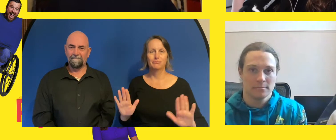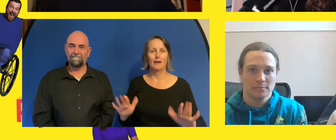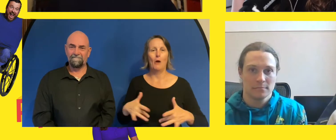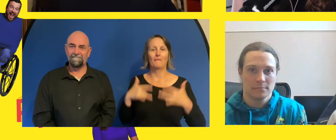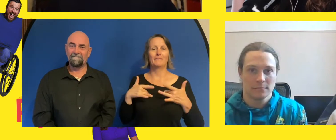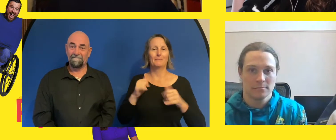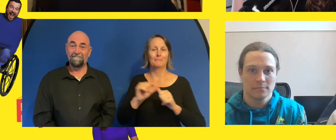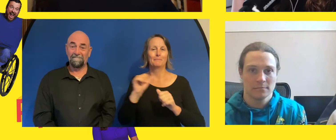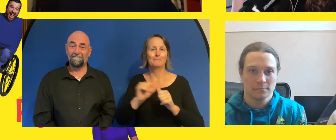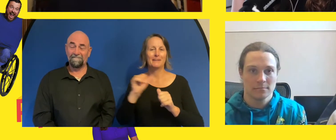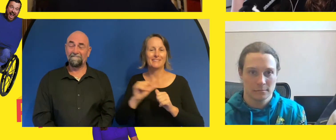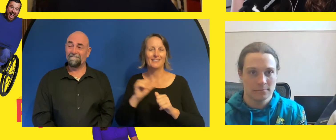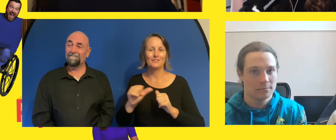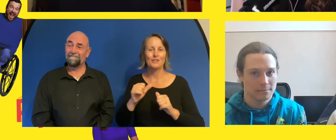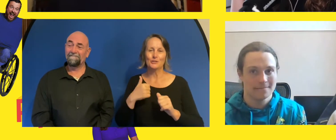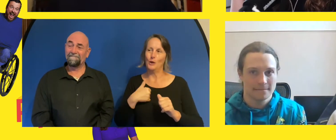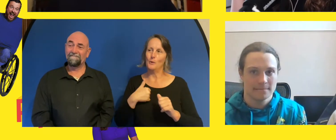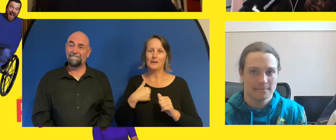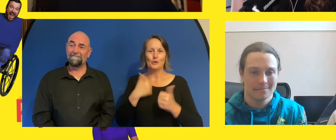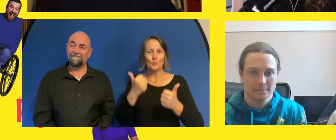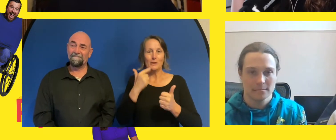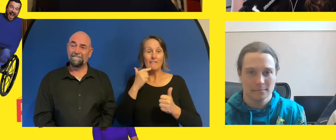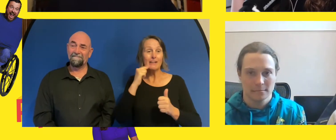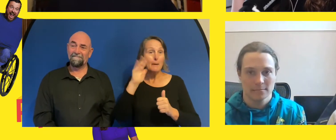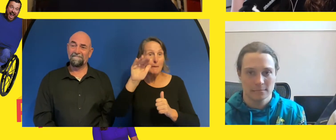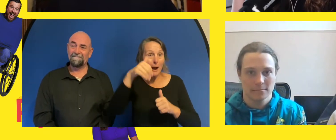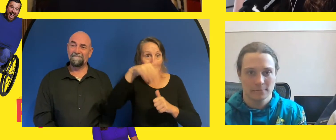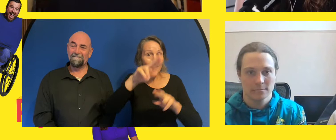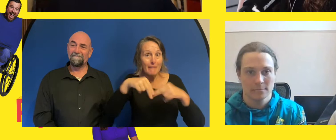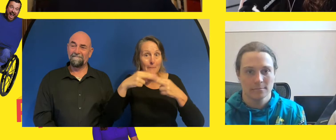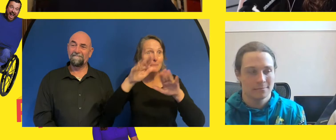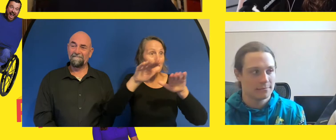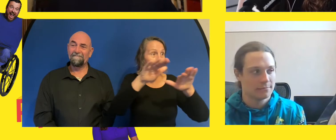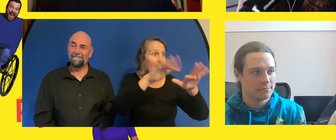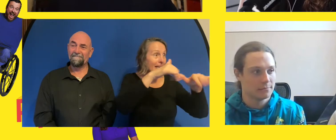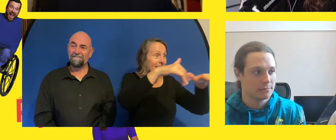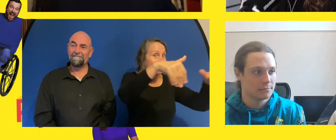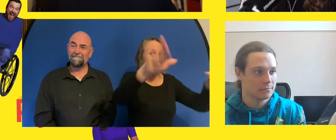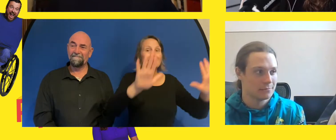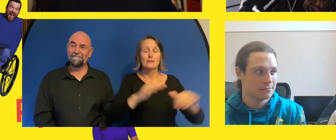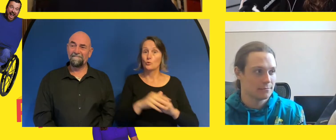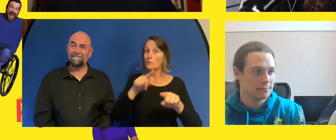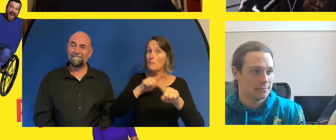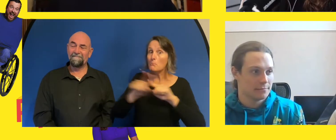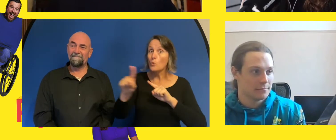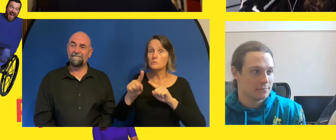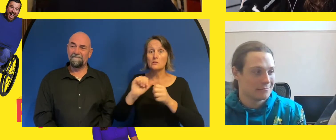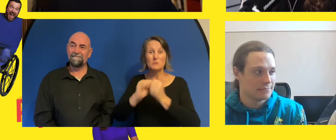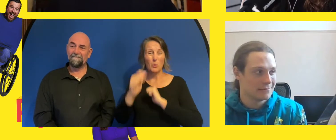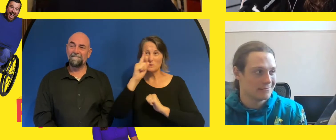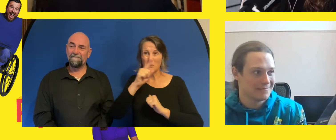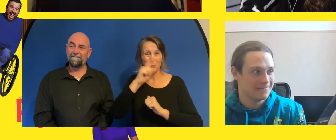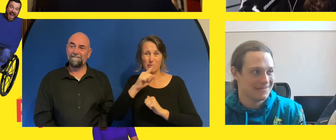most athletes, they've been on the road for months and months and months. And so it'll be just so lovely for them to go back home and spend time